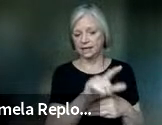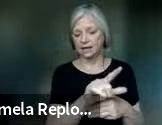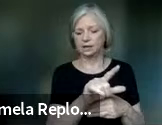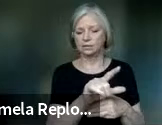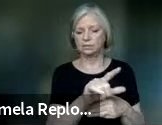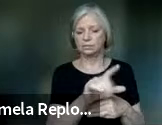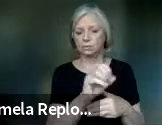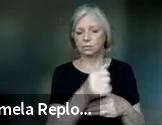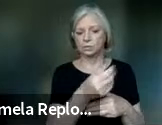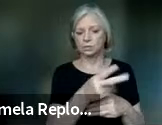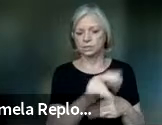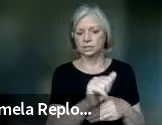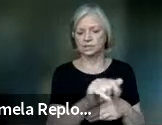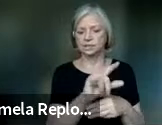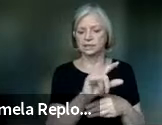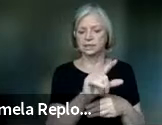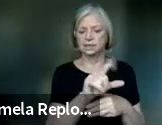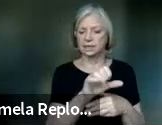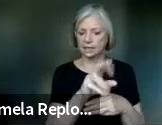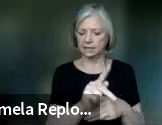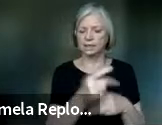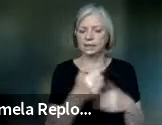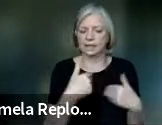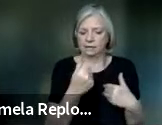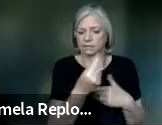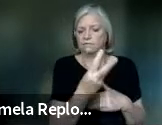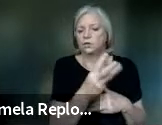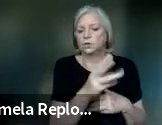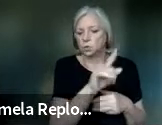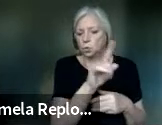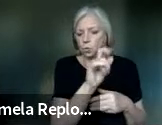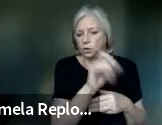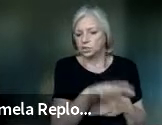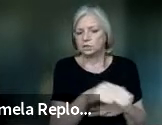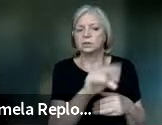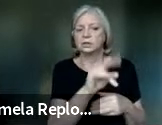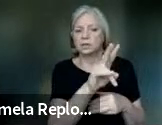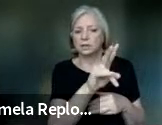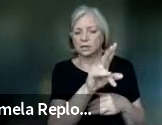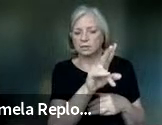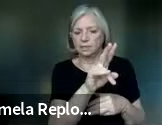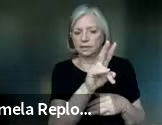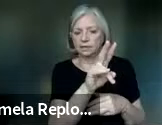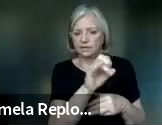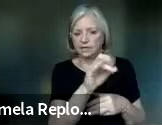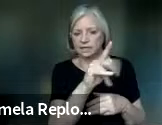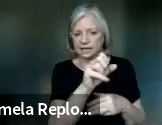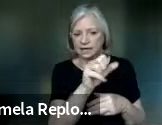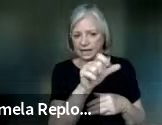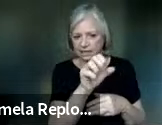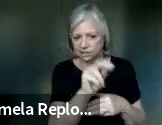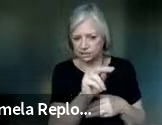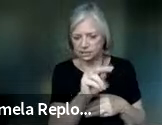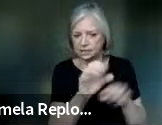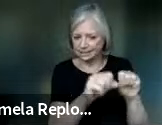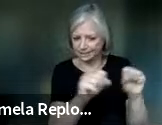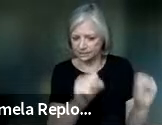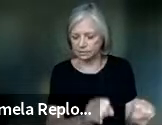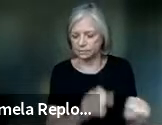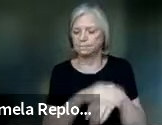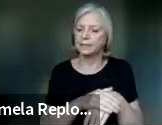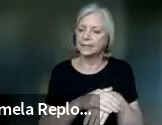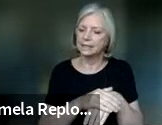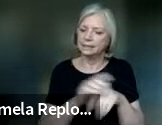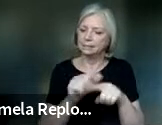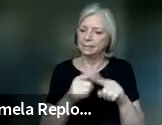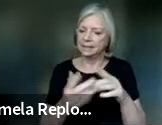document, which includes a few questions about their ventilation. The language about ventilation in Cal OSHA's ETS pretty limited,